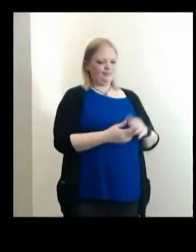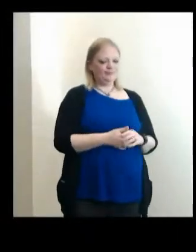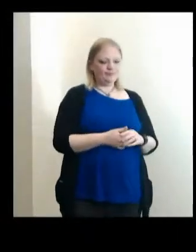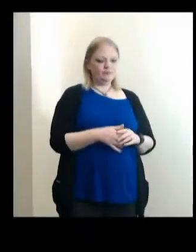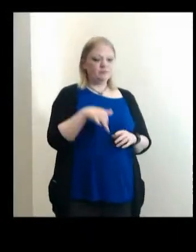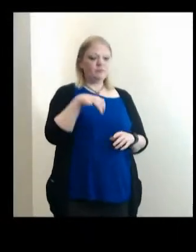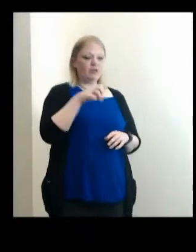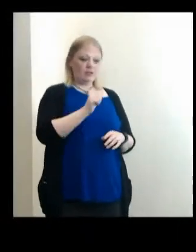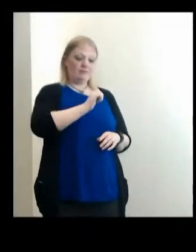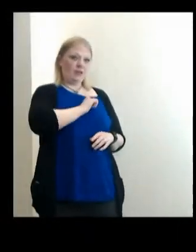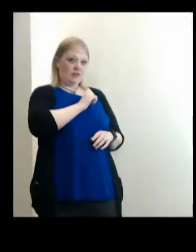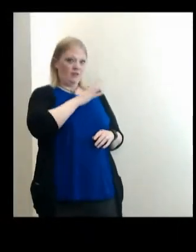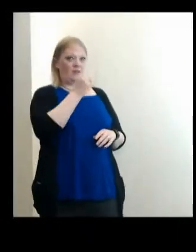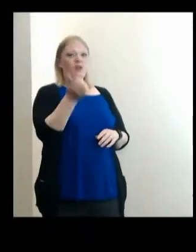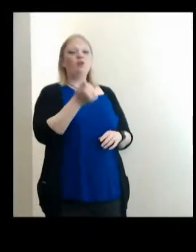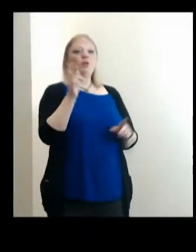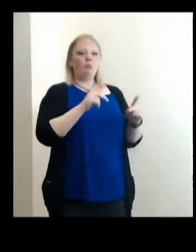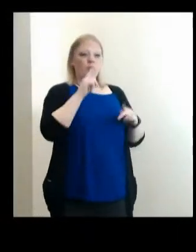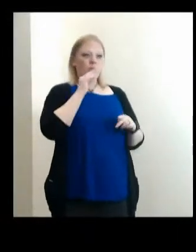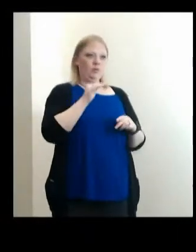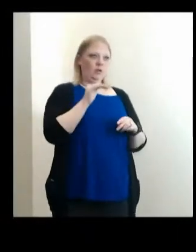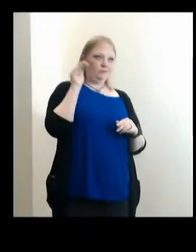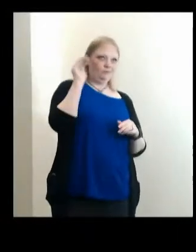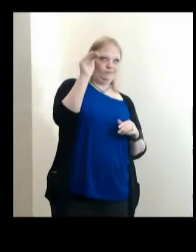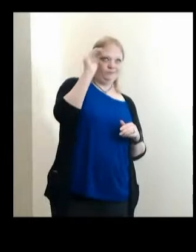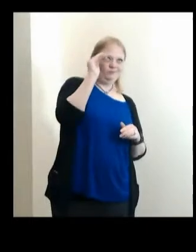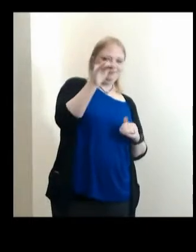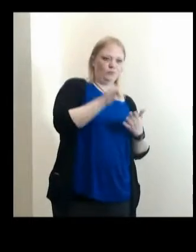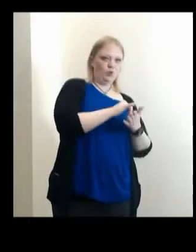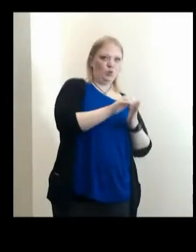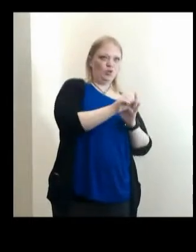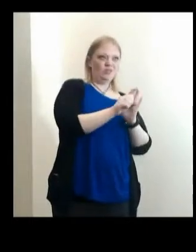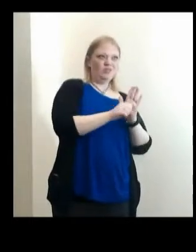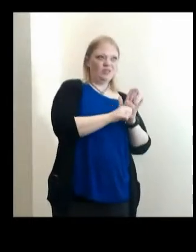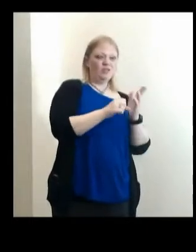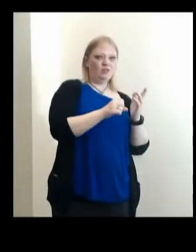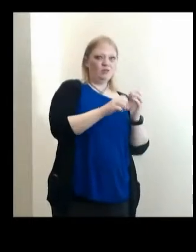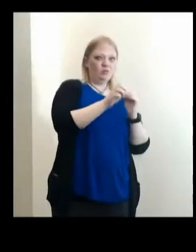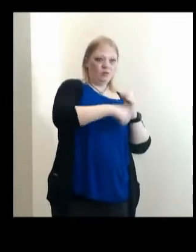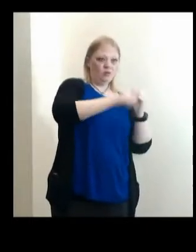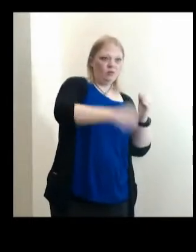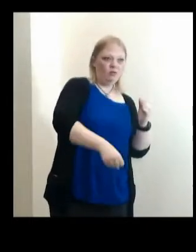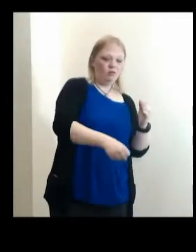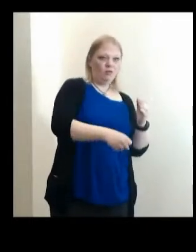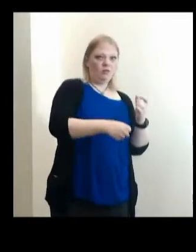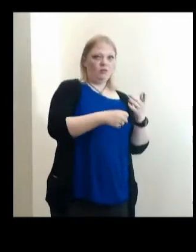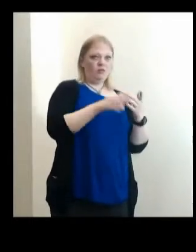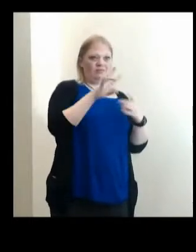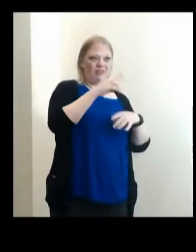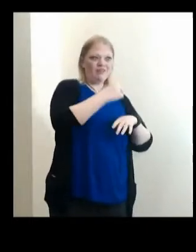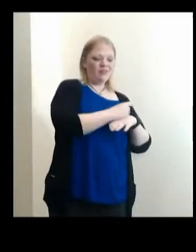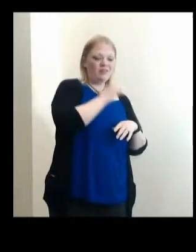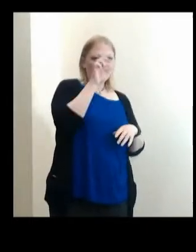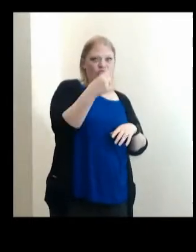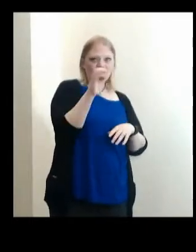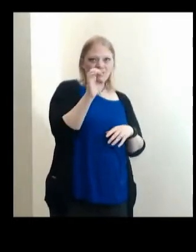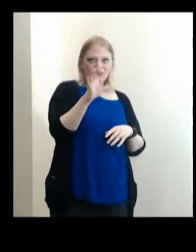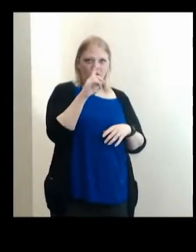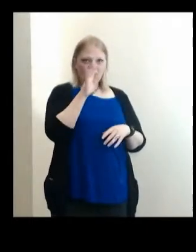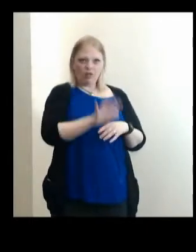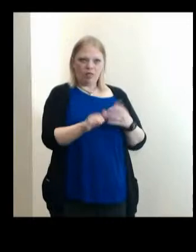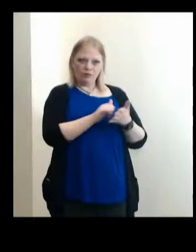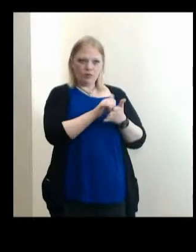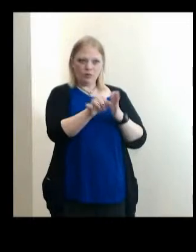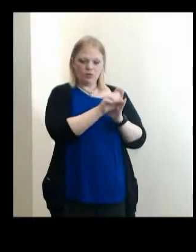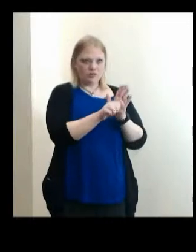Yes, myself and others are pushing New York State to expand the 7-day requirement because it's not just Erie County, it's other counties across New York State